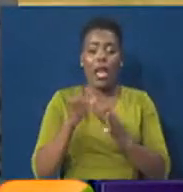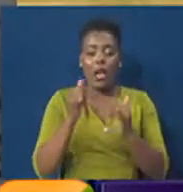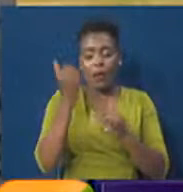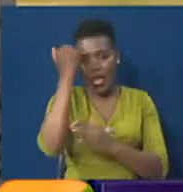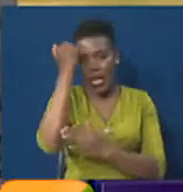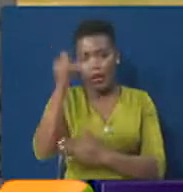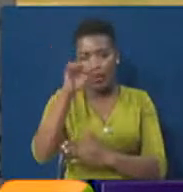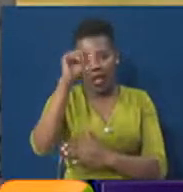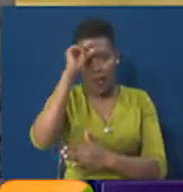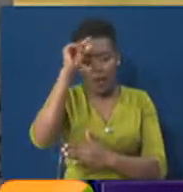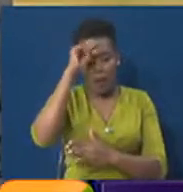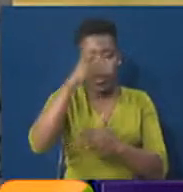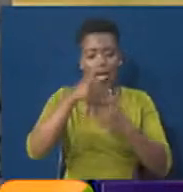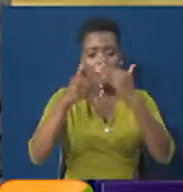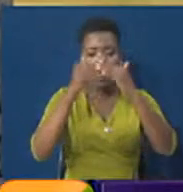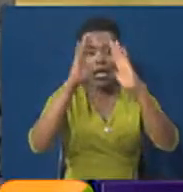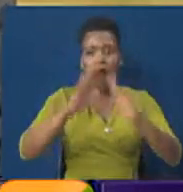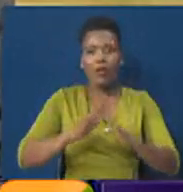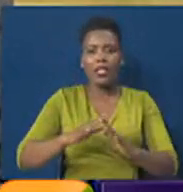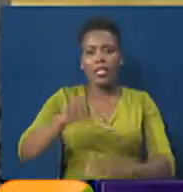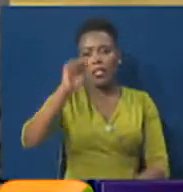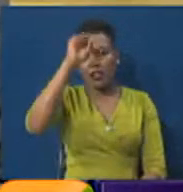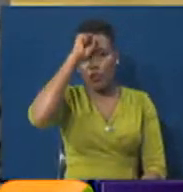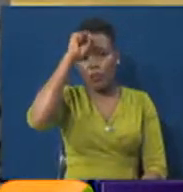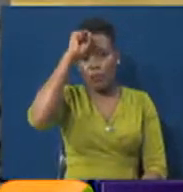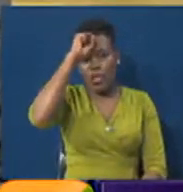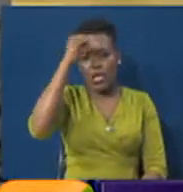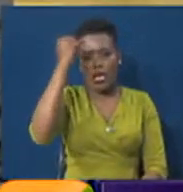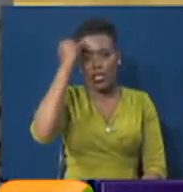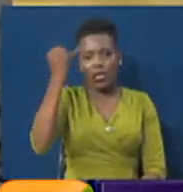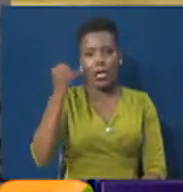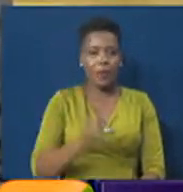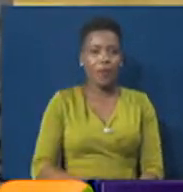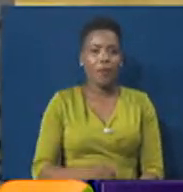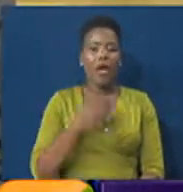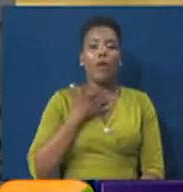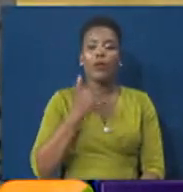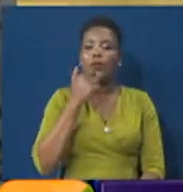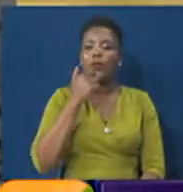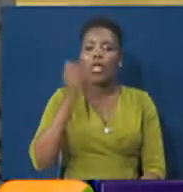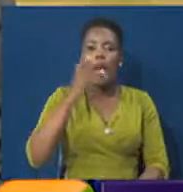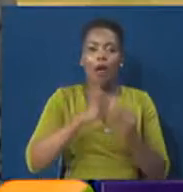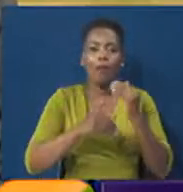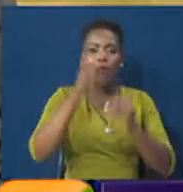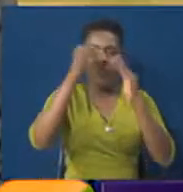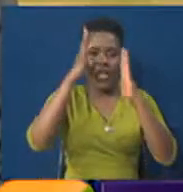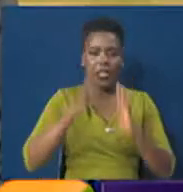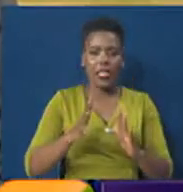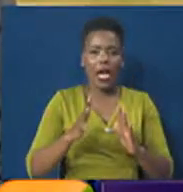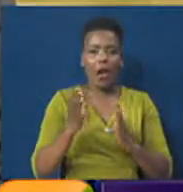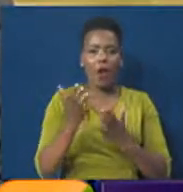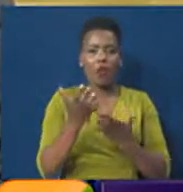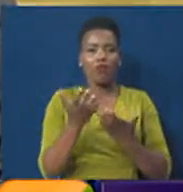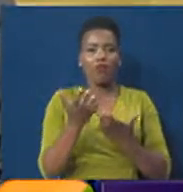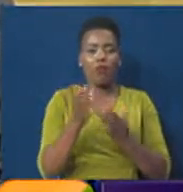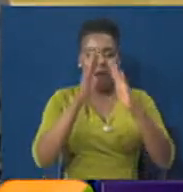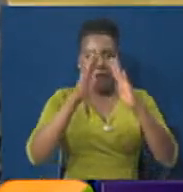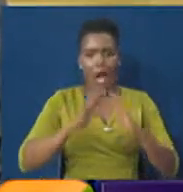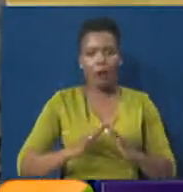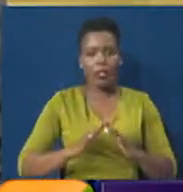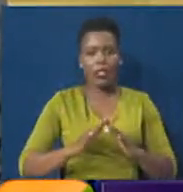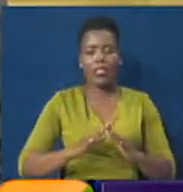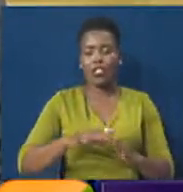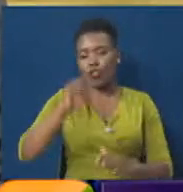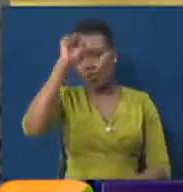houses is a stupid idea ab initio. And I'll say that as professor of architecture and professor of housing. It is